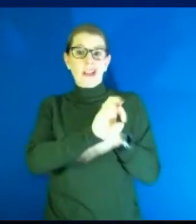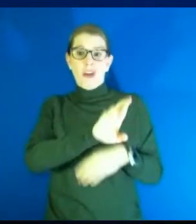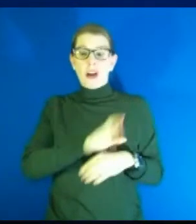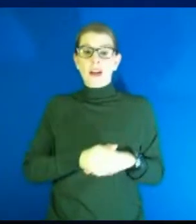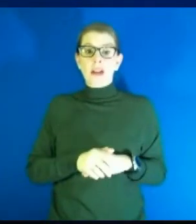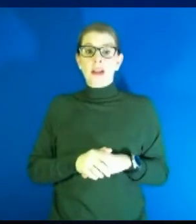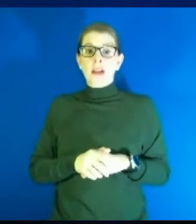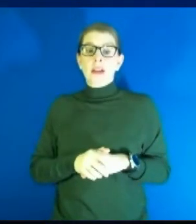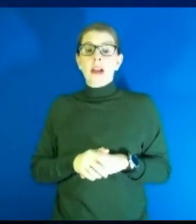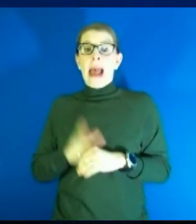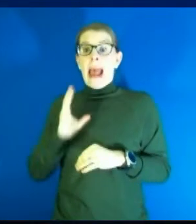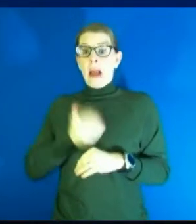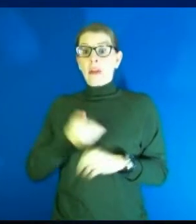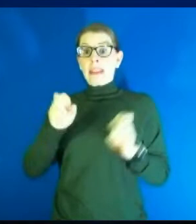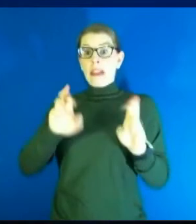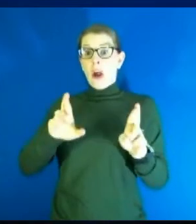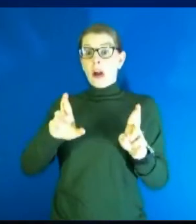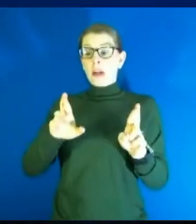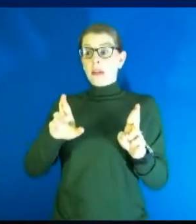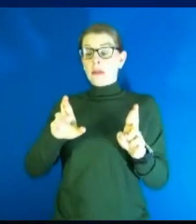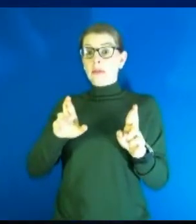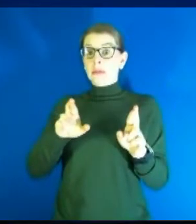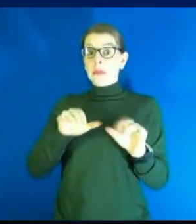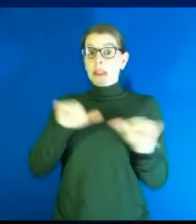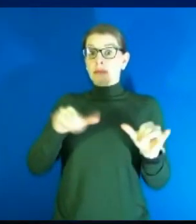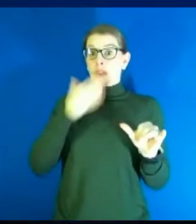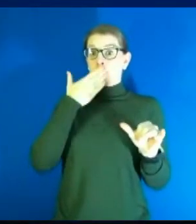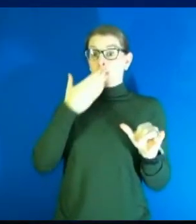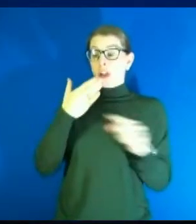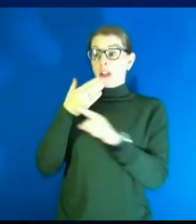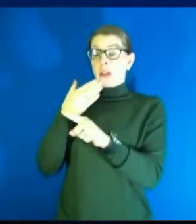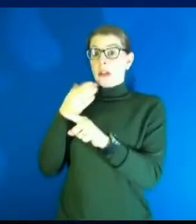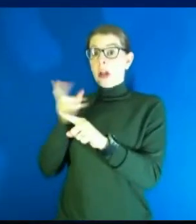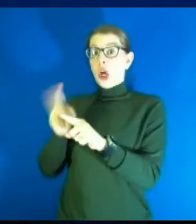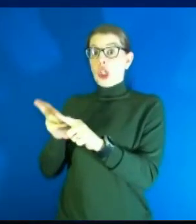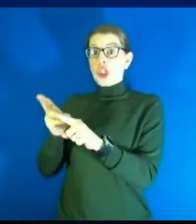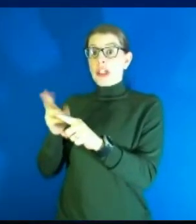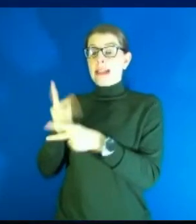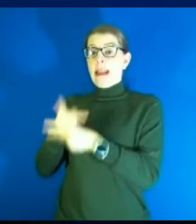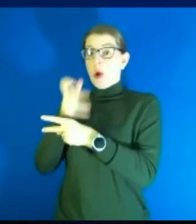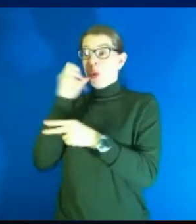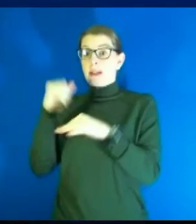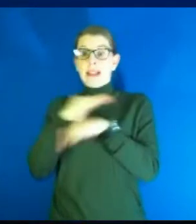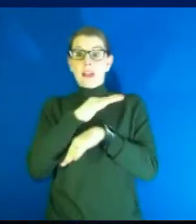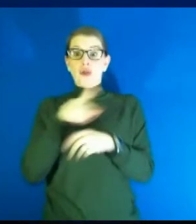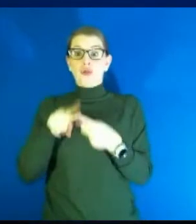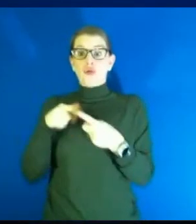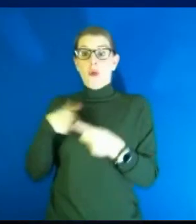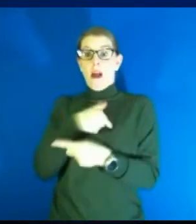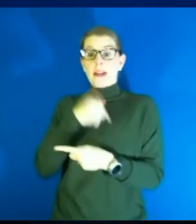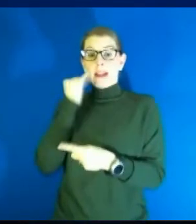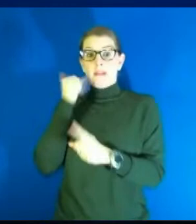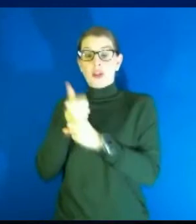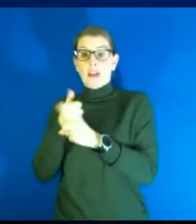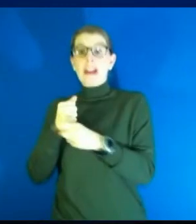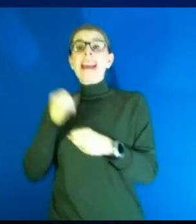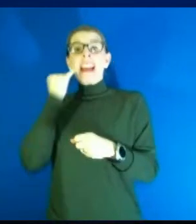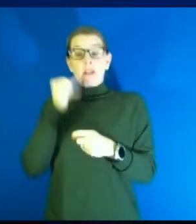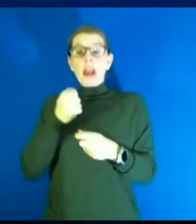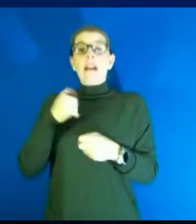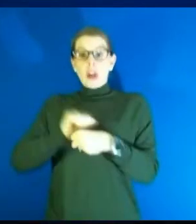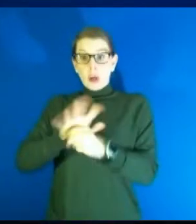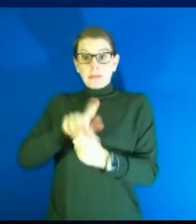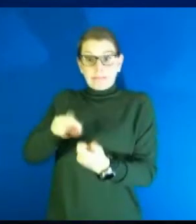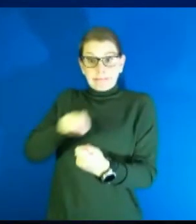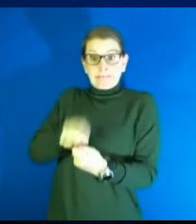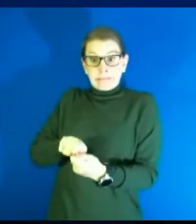it. If they feel like they can't handle it, they'll send you to us if you're experiencing a more minor problem. Sure. If you have COVID specifically,